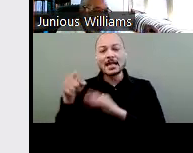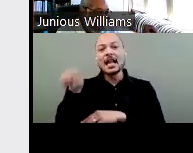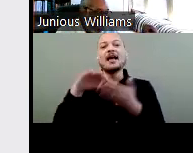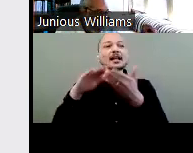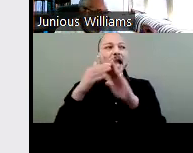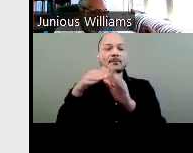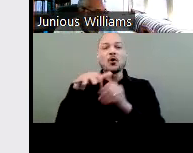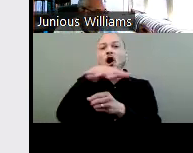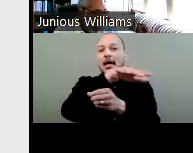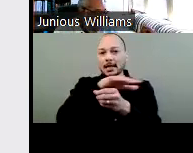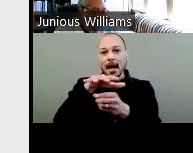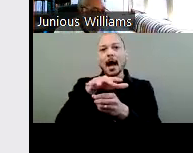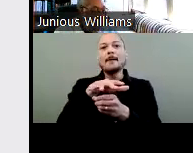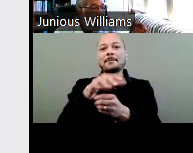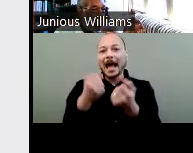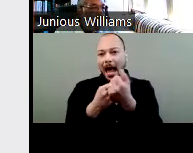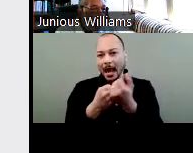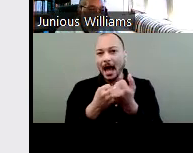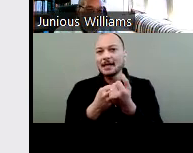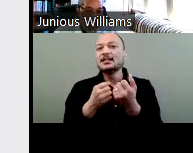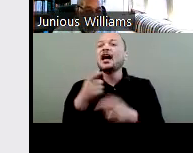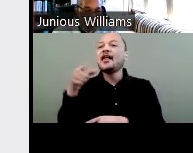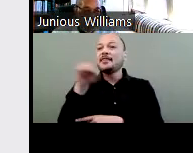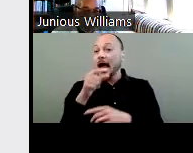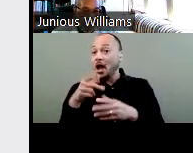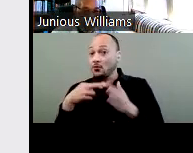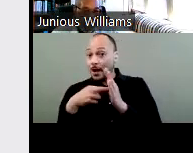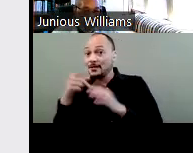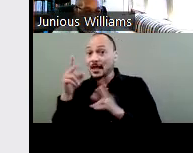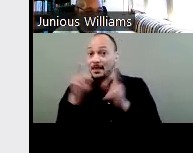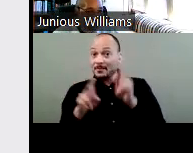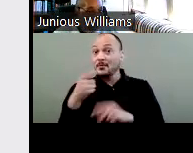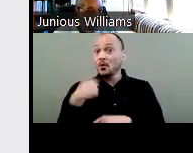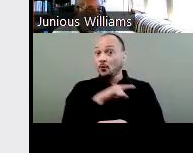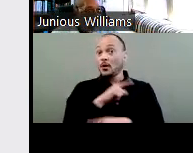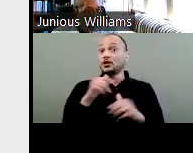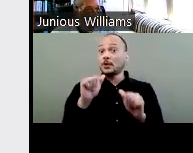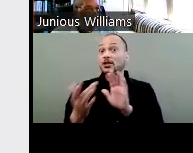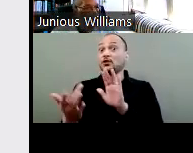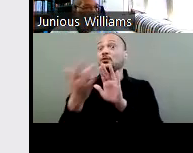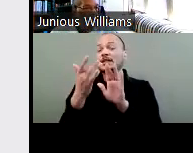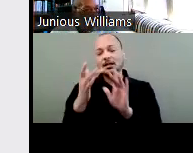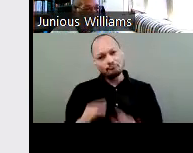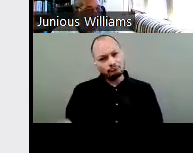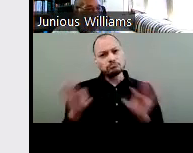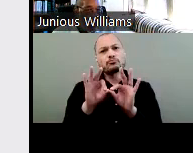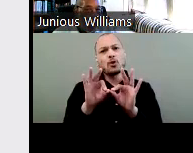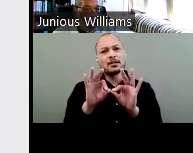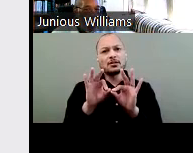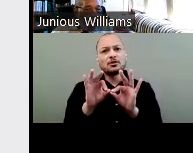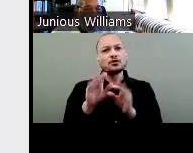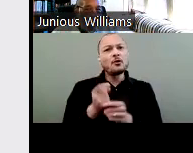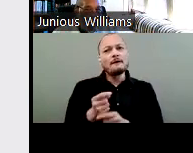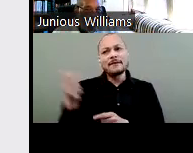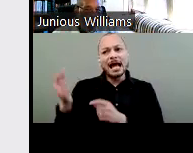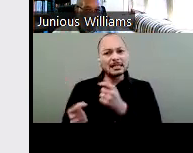neighborhood allies. They represent the people that we're trying to reach. And it's very important to flesh out